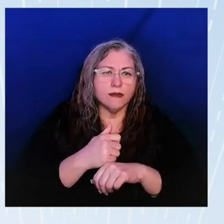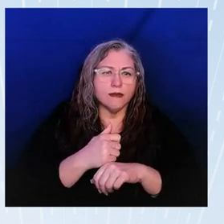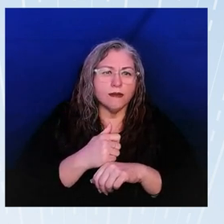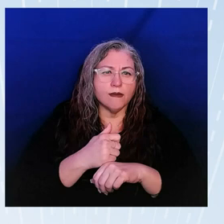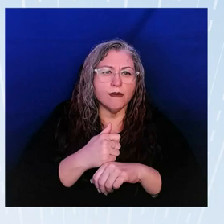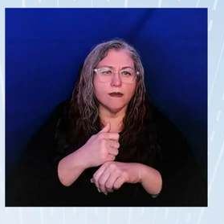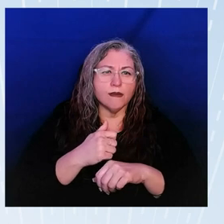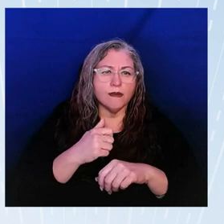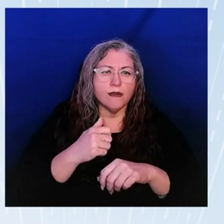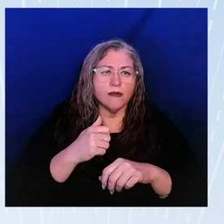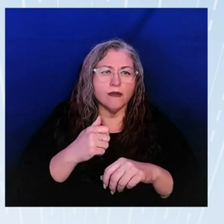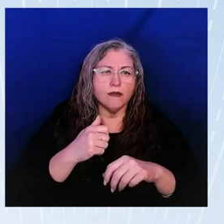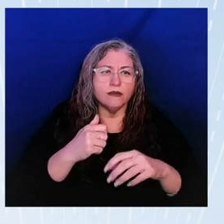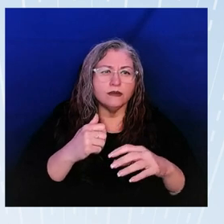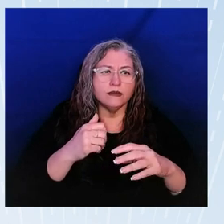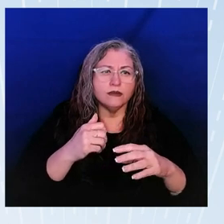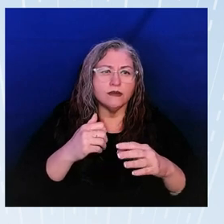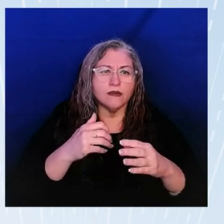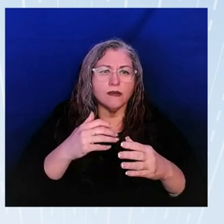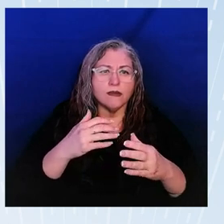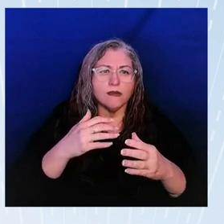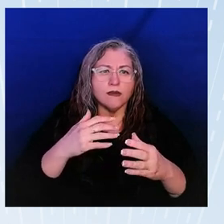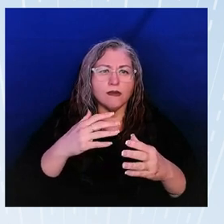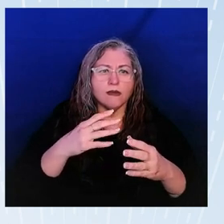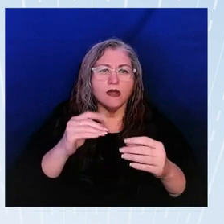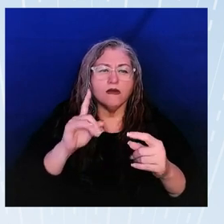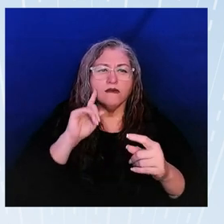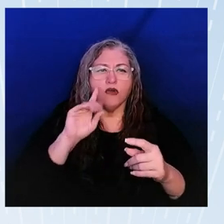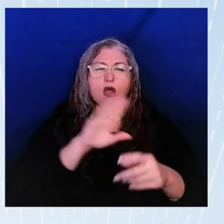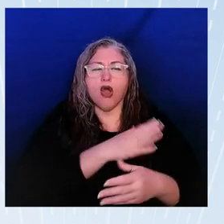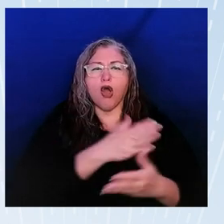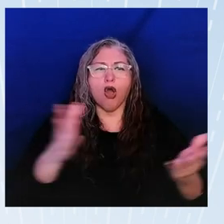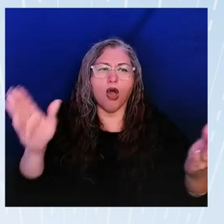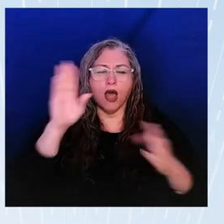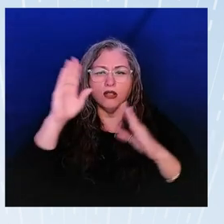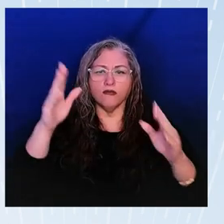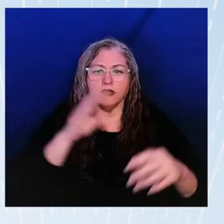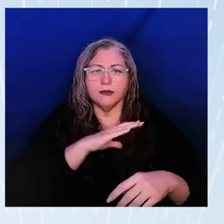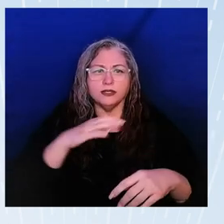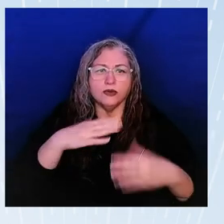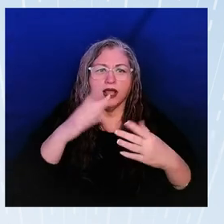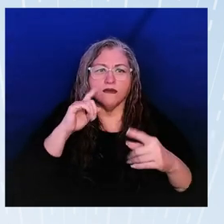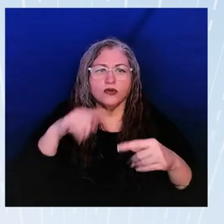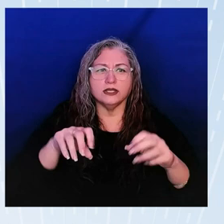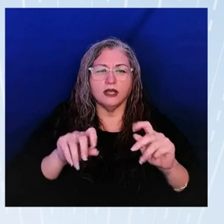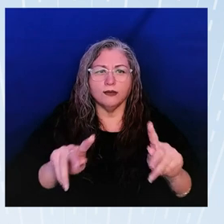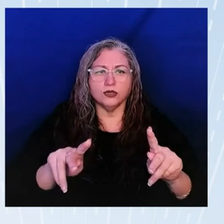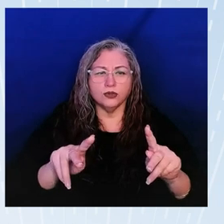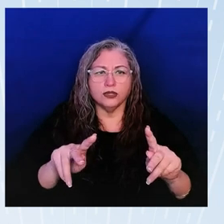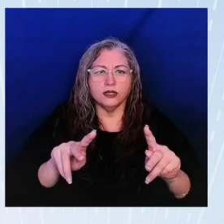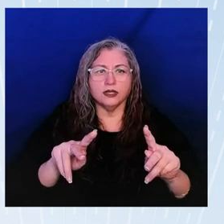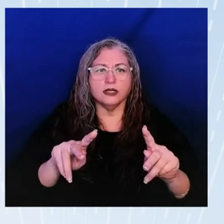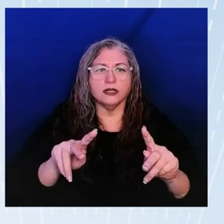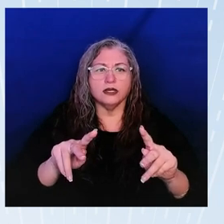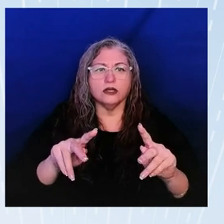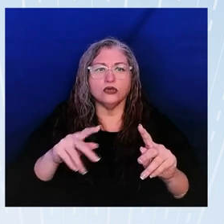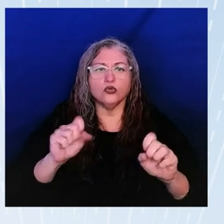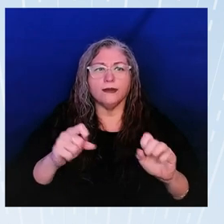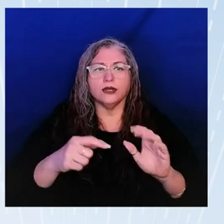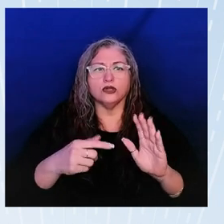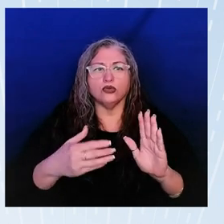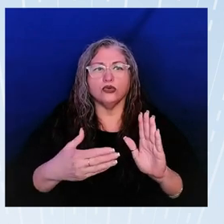morning. I'm grateful to all our fellow commissioners. Thank you for this opportunity to let me present this